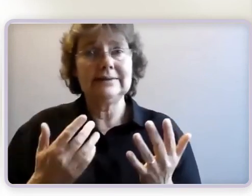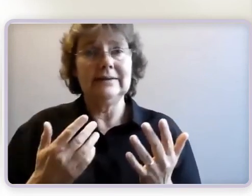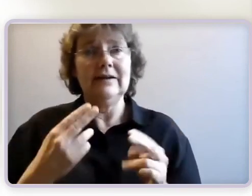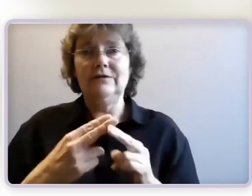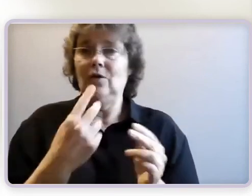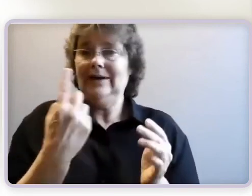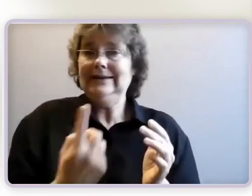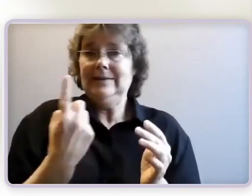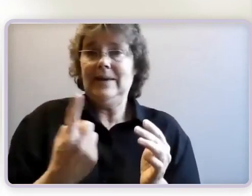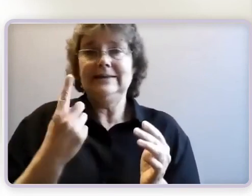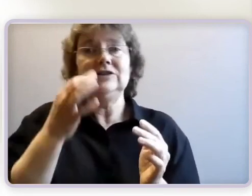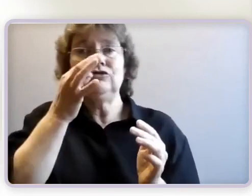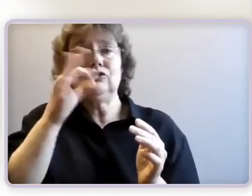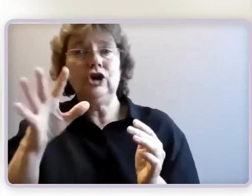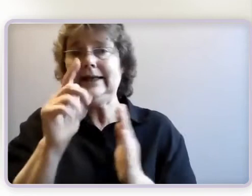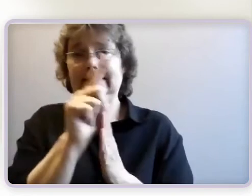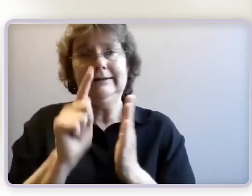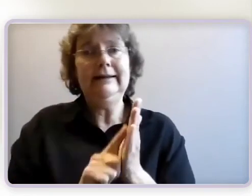free legal advice.